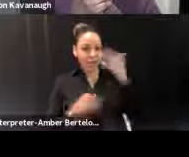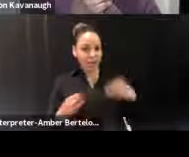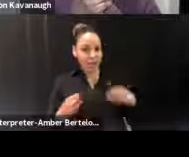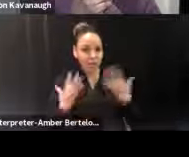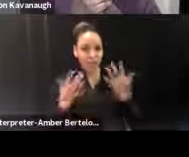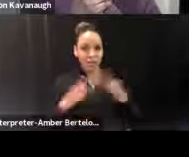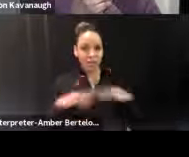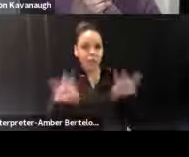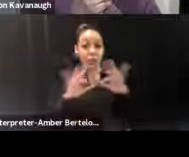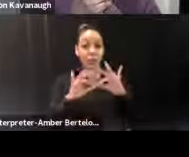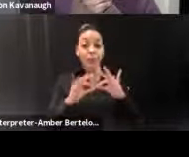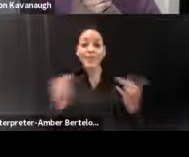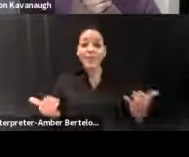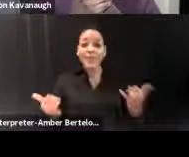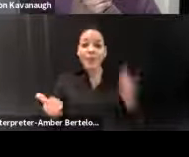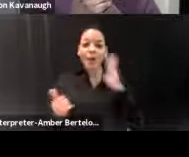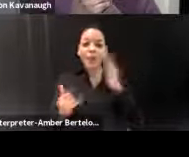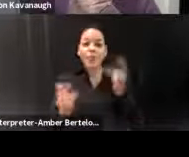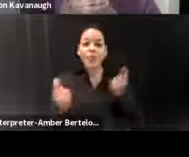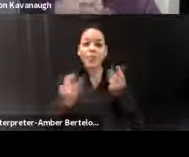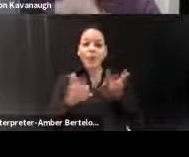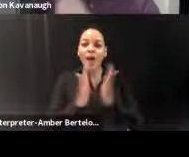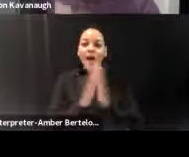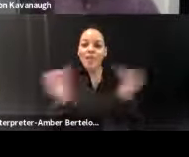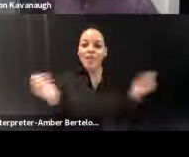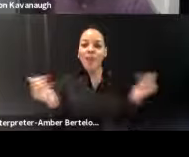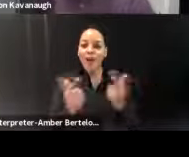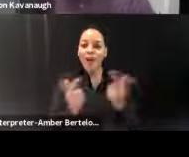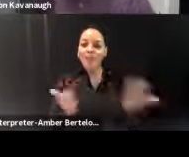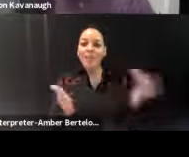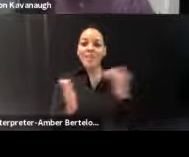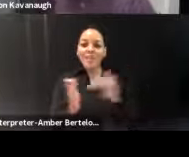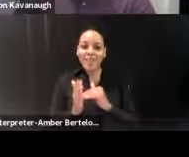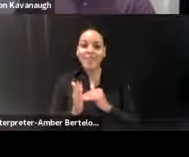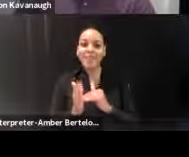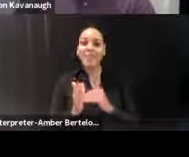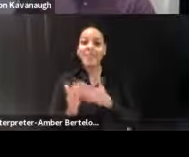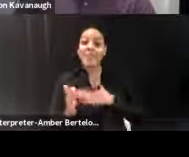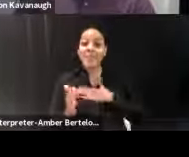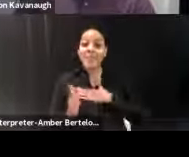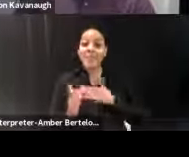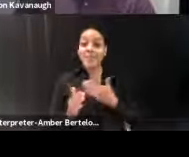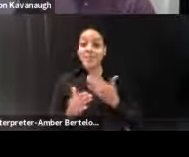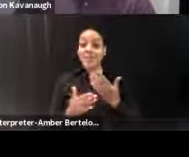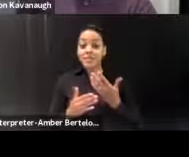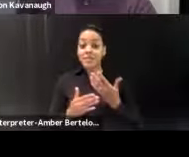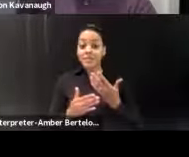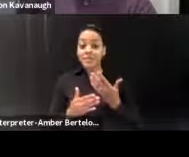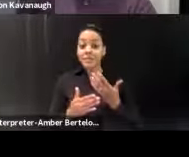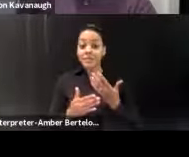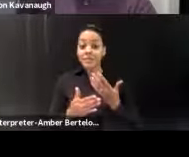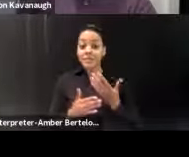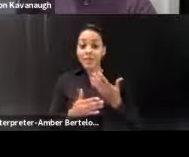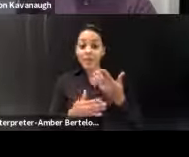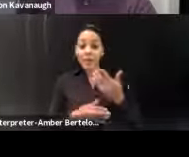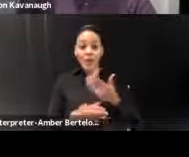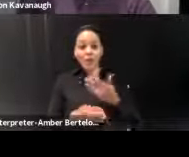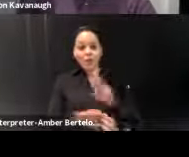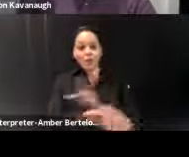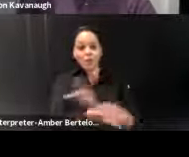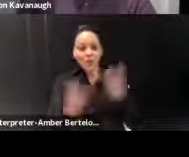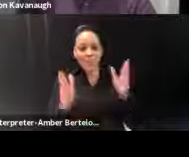this time, ask all of us to once again thank our poet, our lady poets,